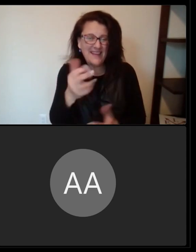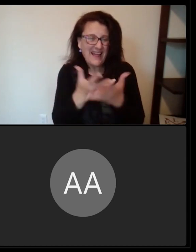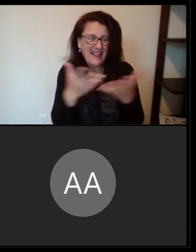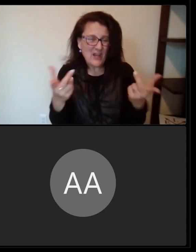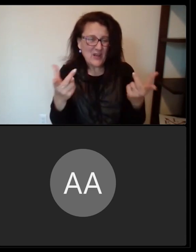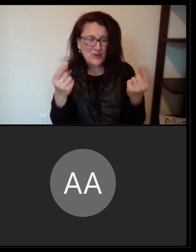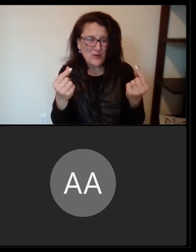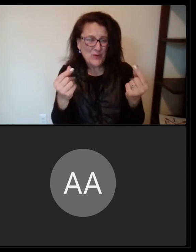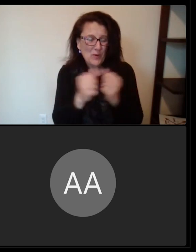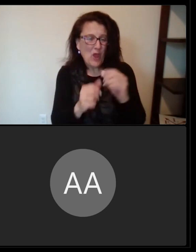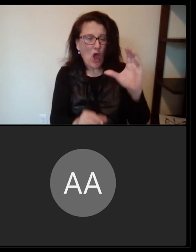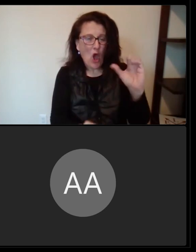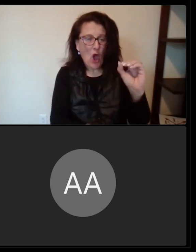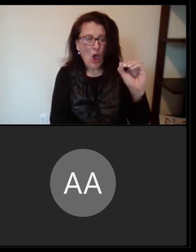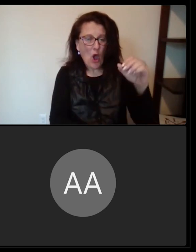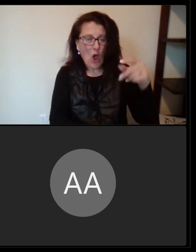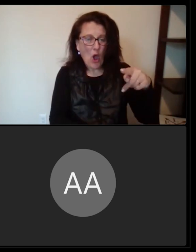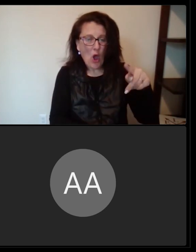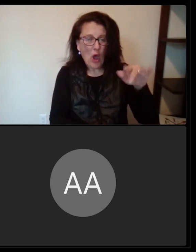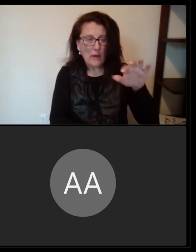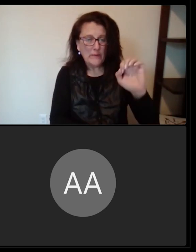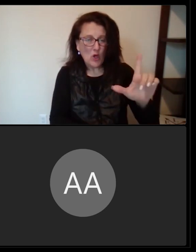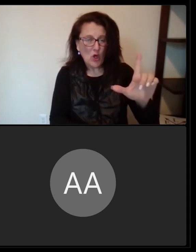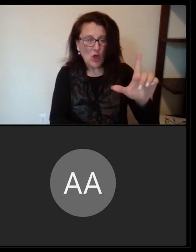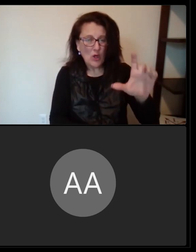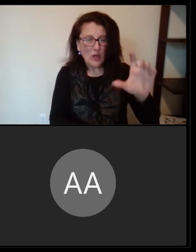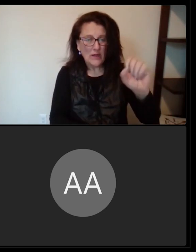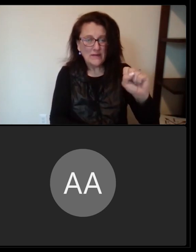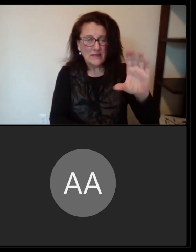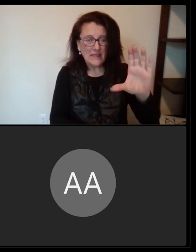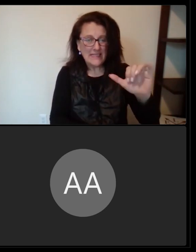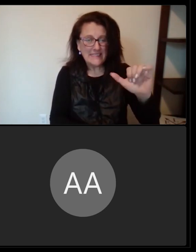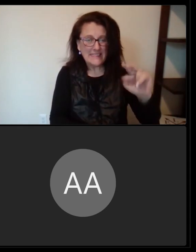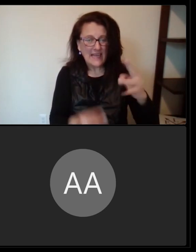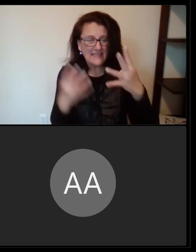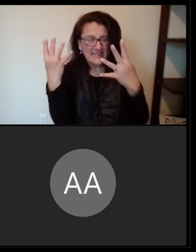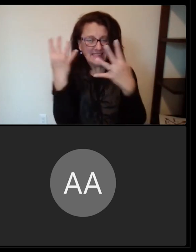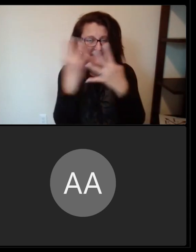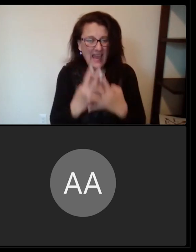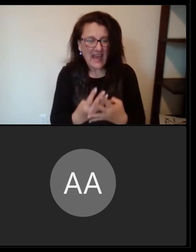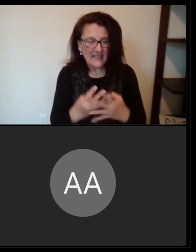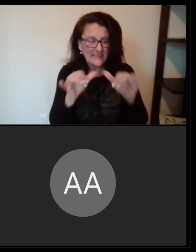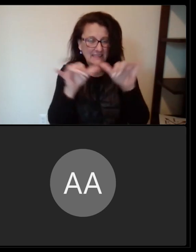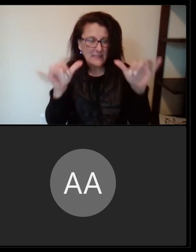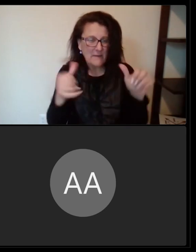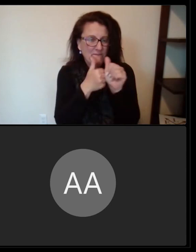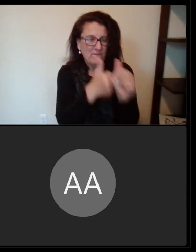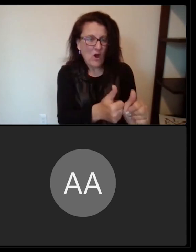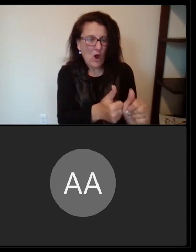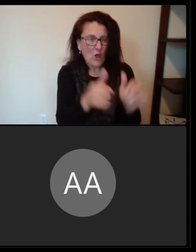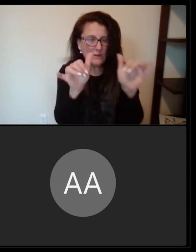optical scan systems to make them different because they all follow the same process. You get